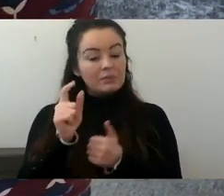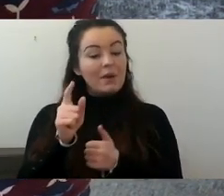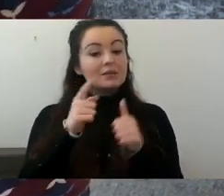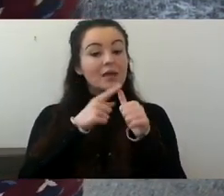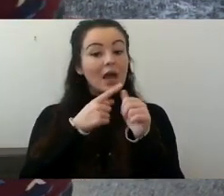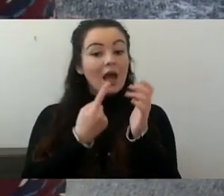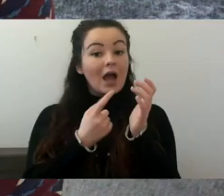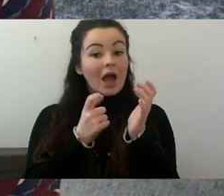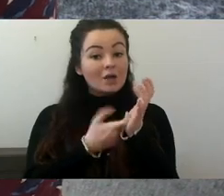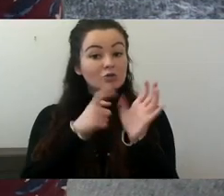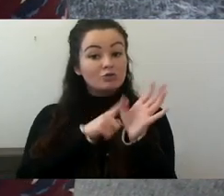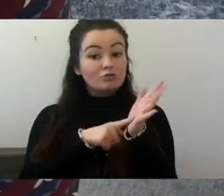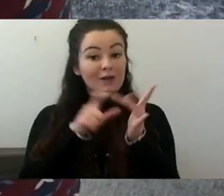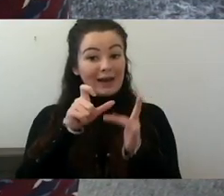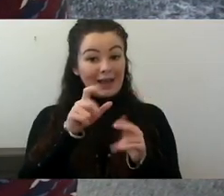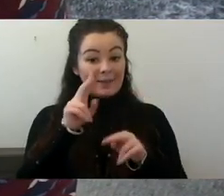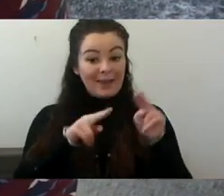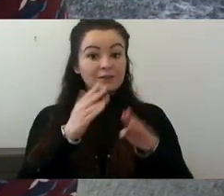paints